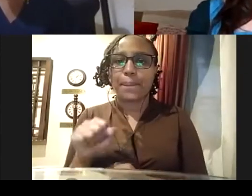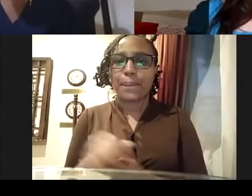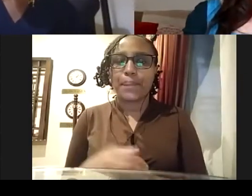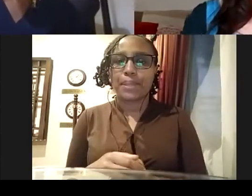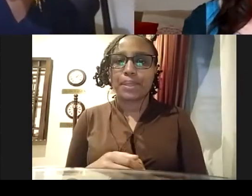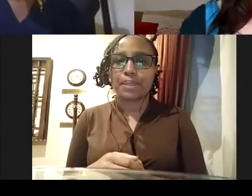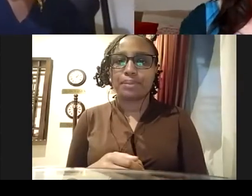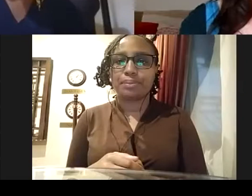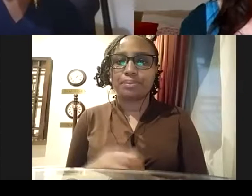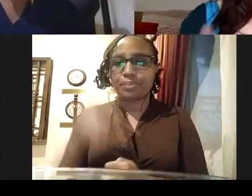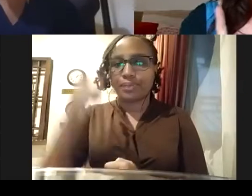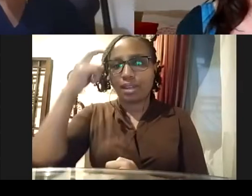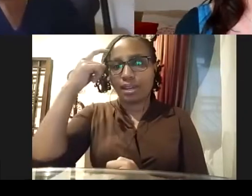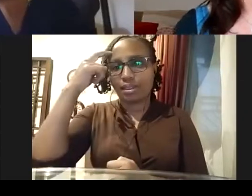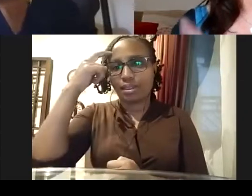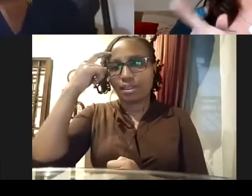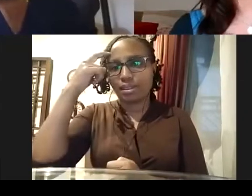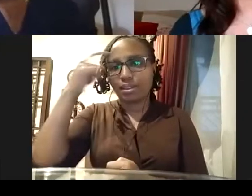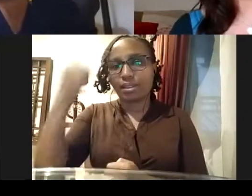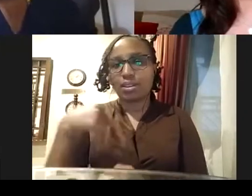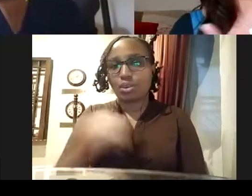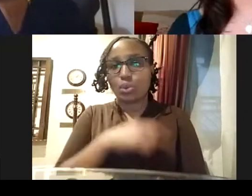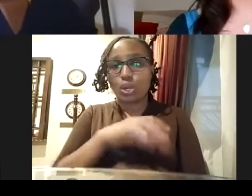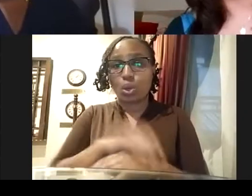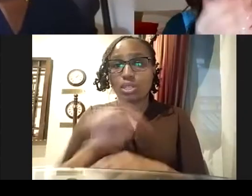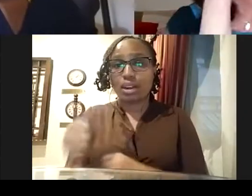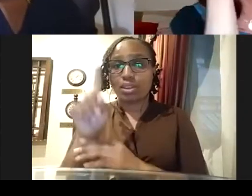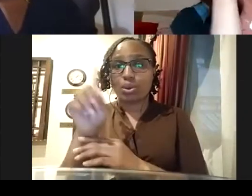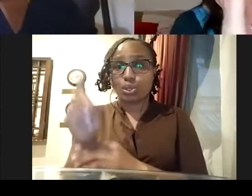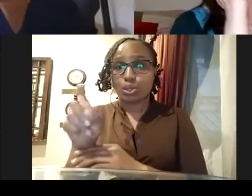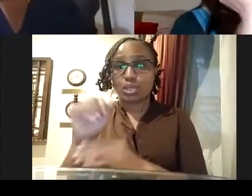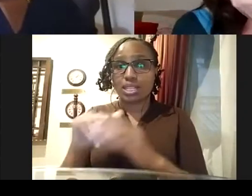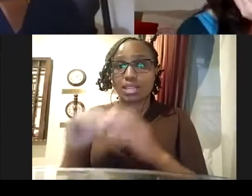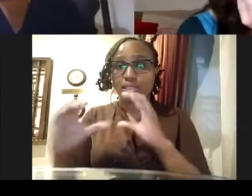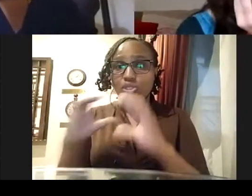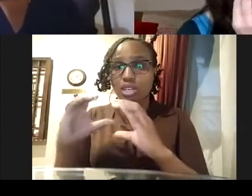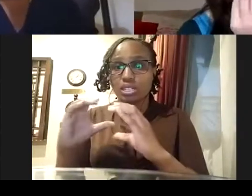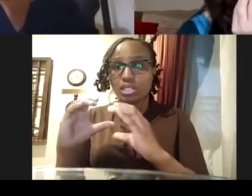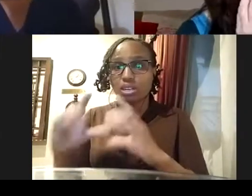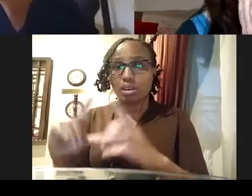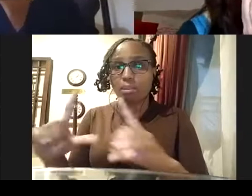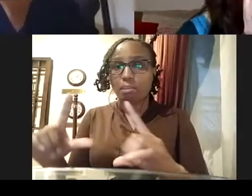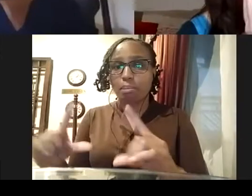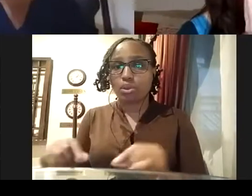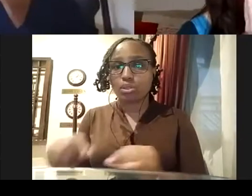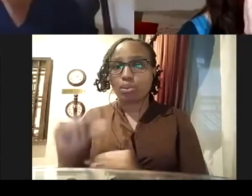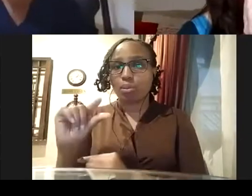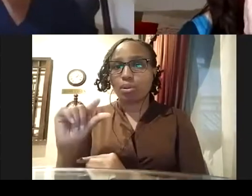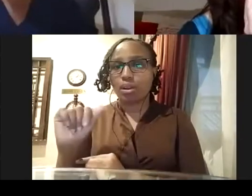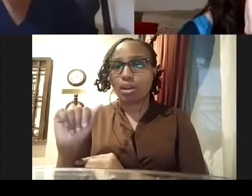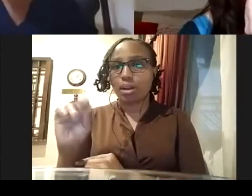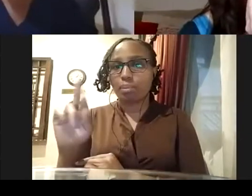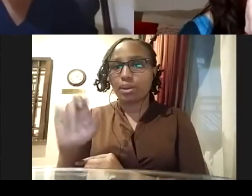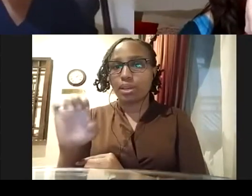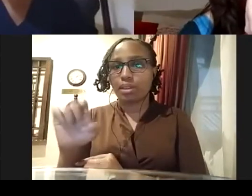I think we've got another question in the chat from Gabrielle. Who says, thank you so